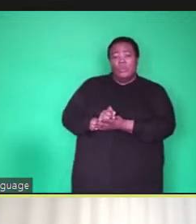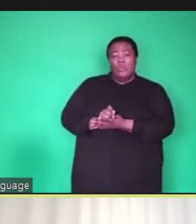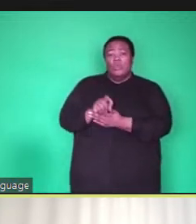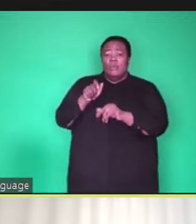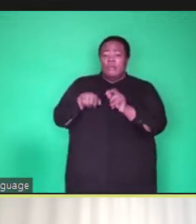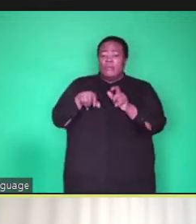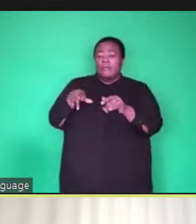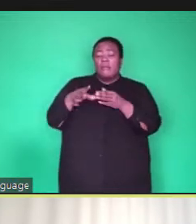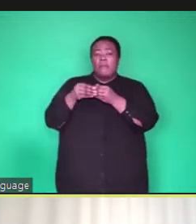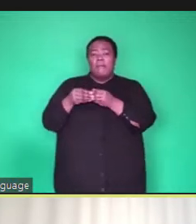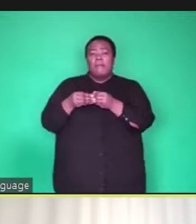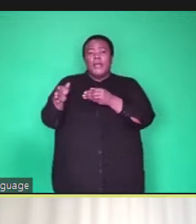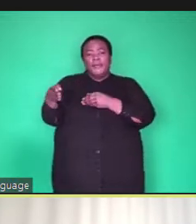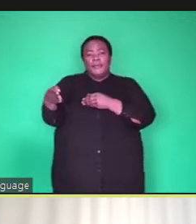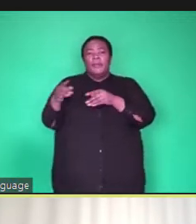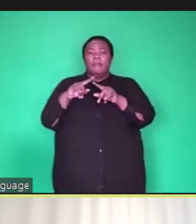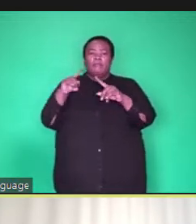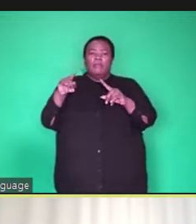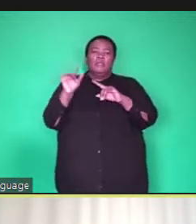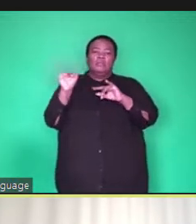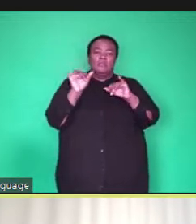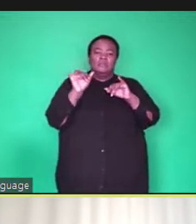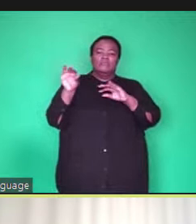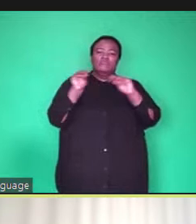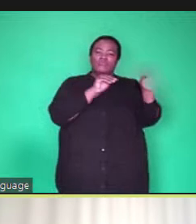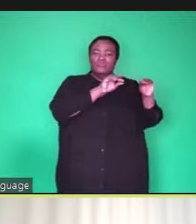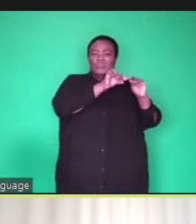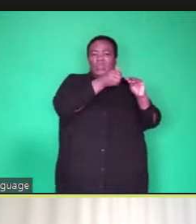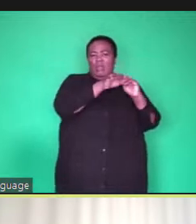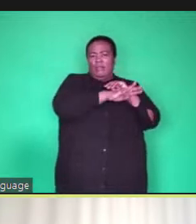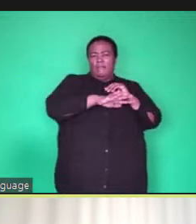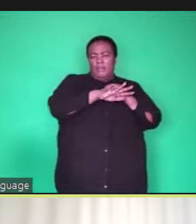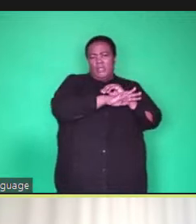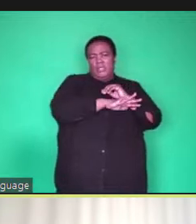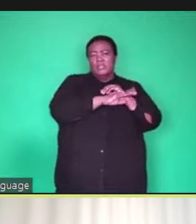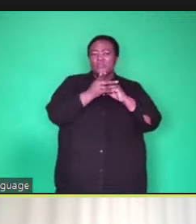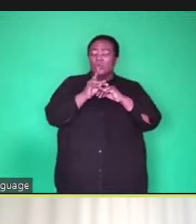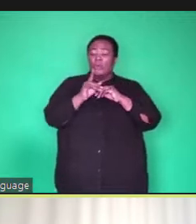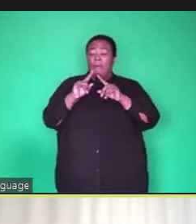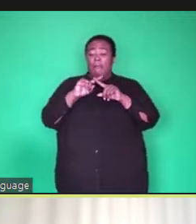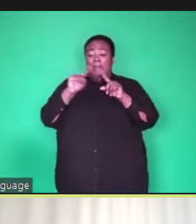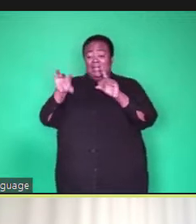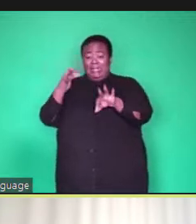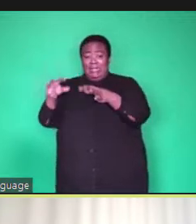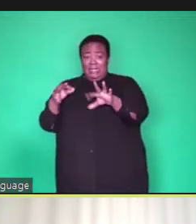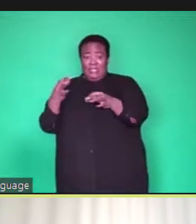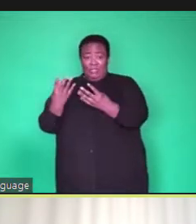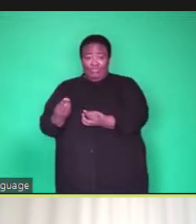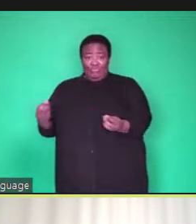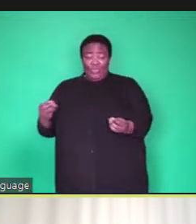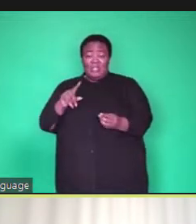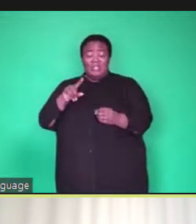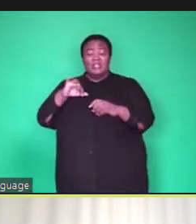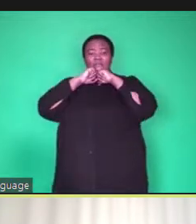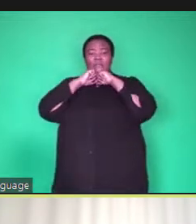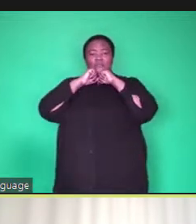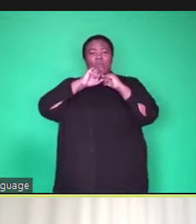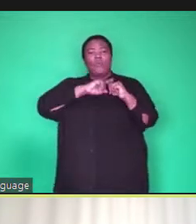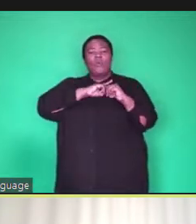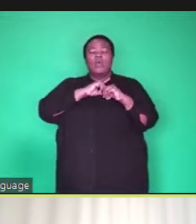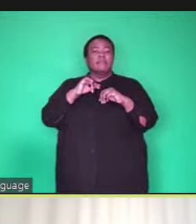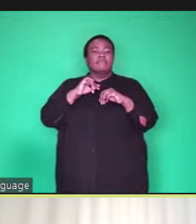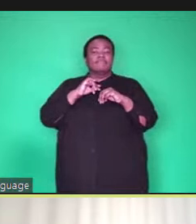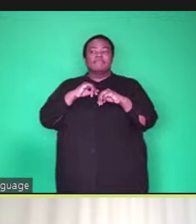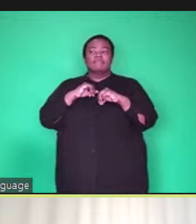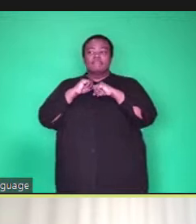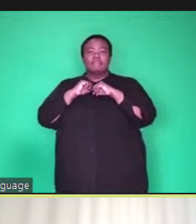members as it does about resident members. So for an analysis of children and their parents, it was useful because even if a parent is a non-resident